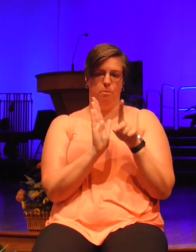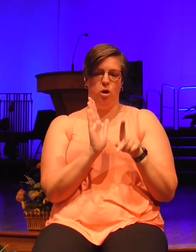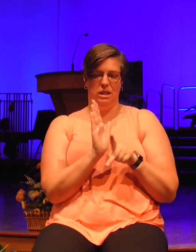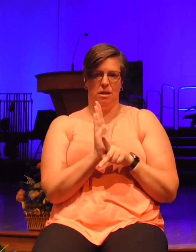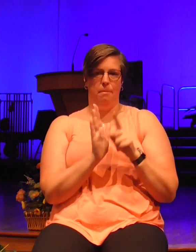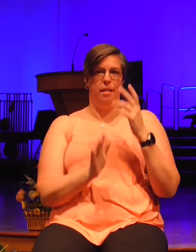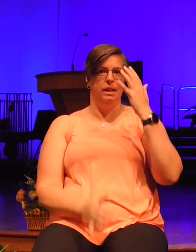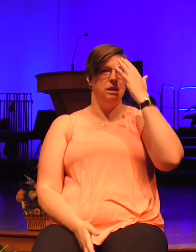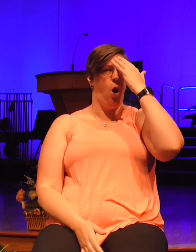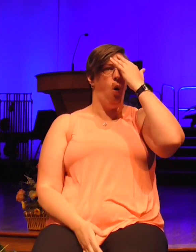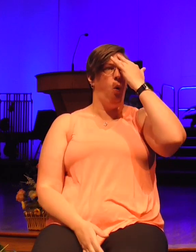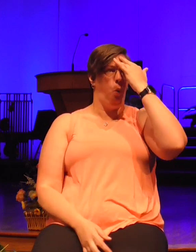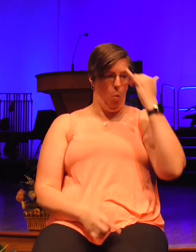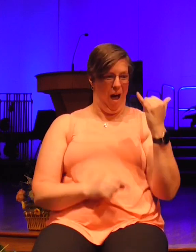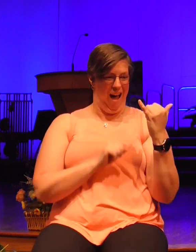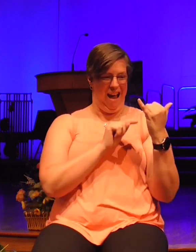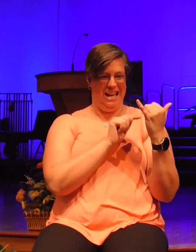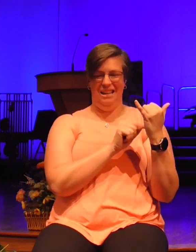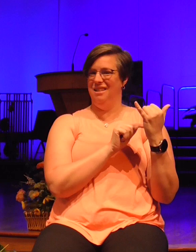a futile question?